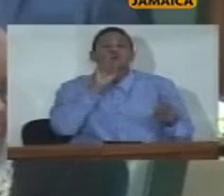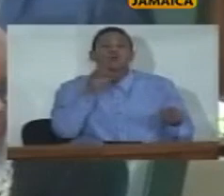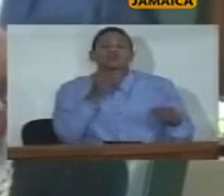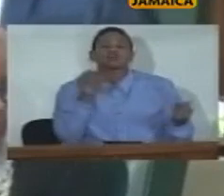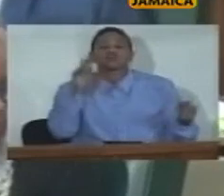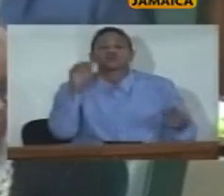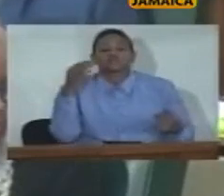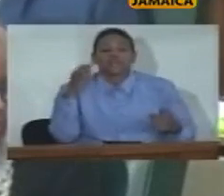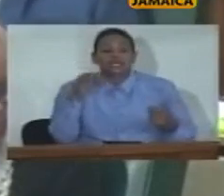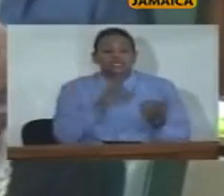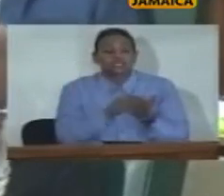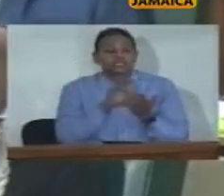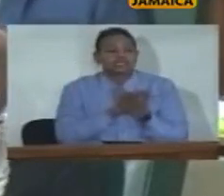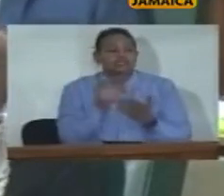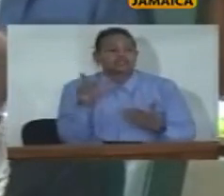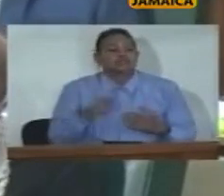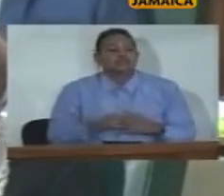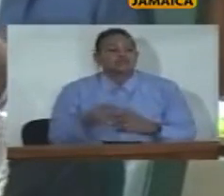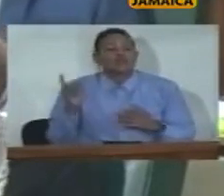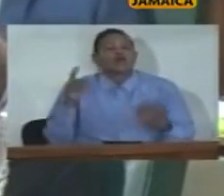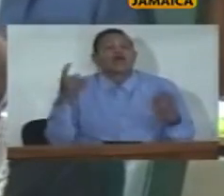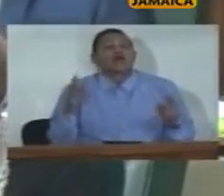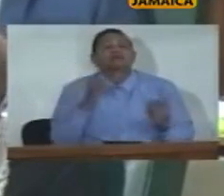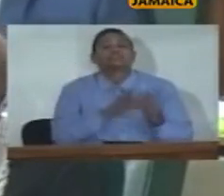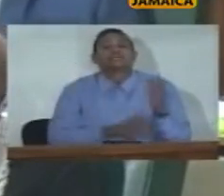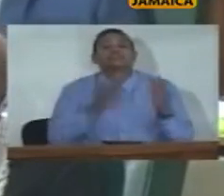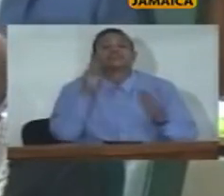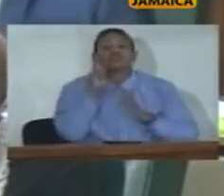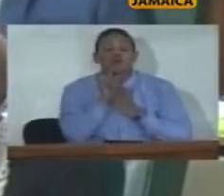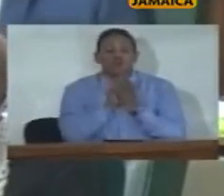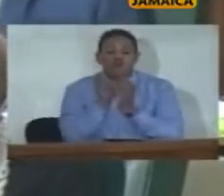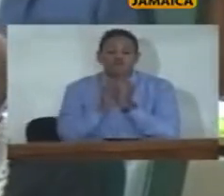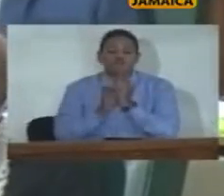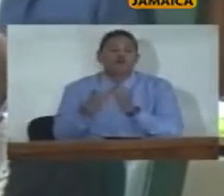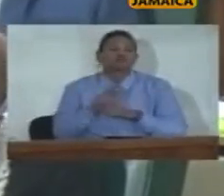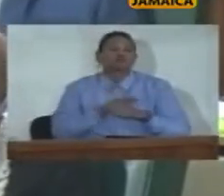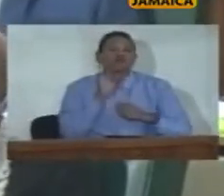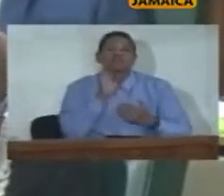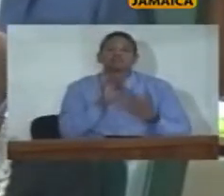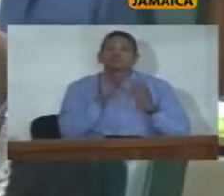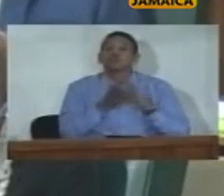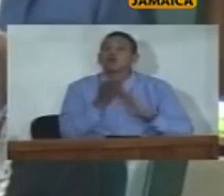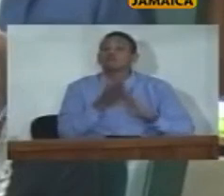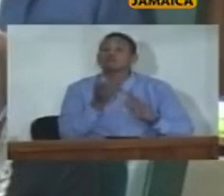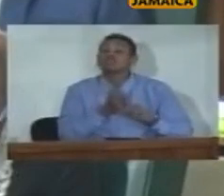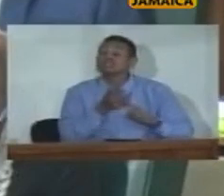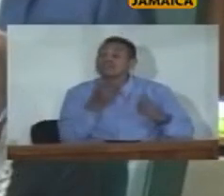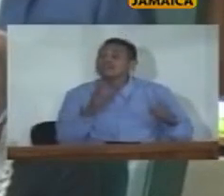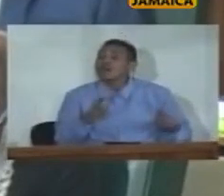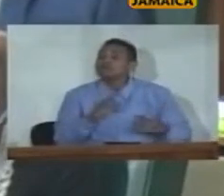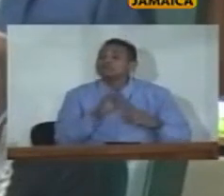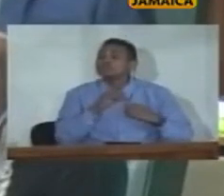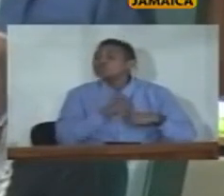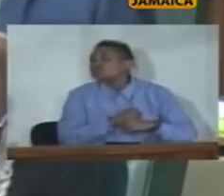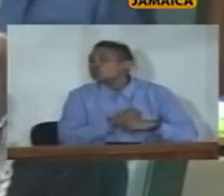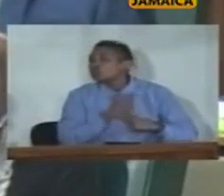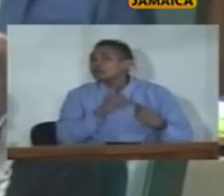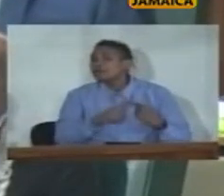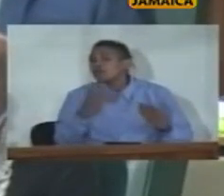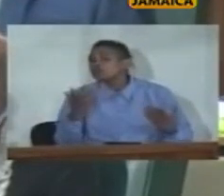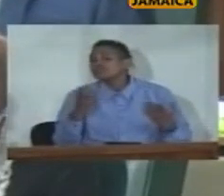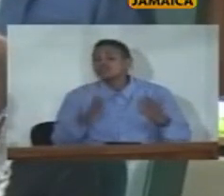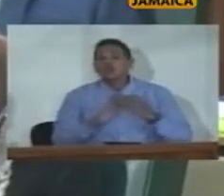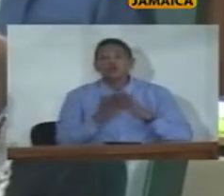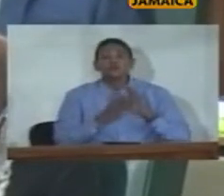2019. Whereas Section 4 of the law reform zones of special operations, special security and community